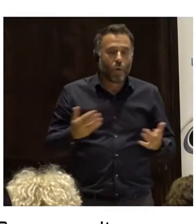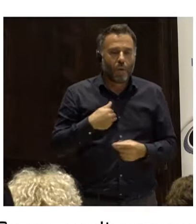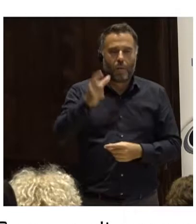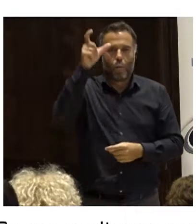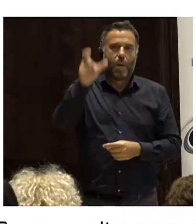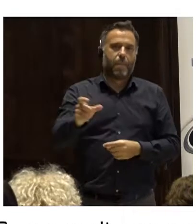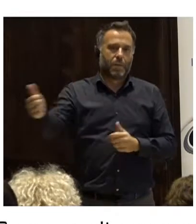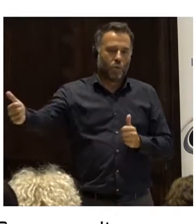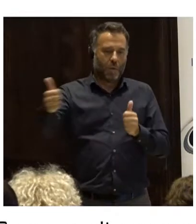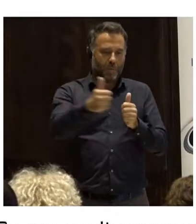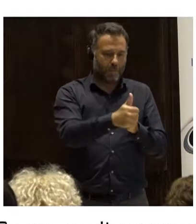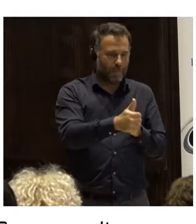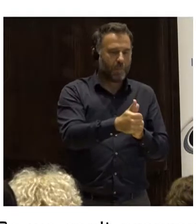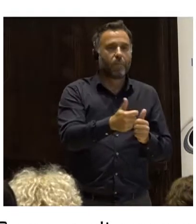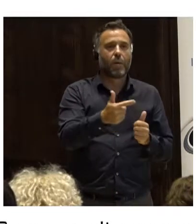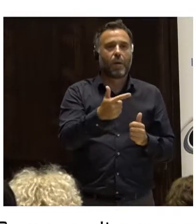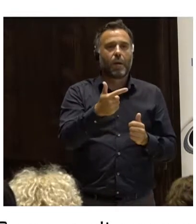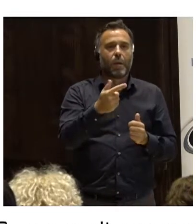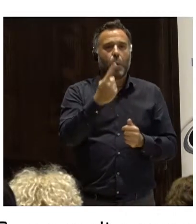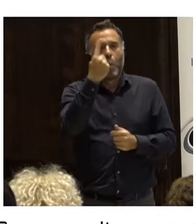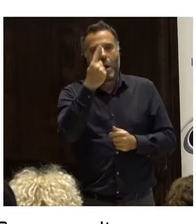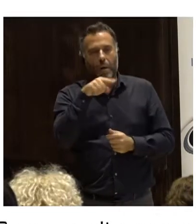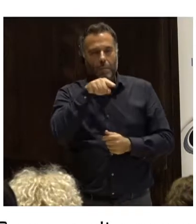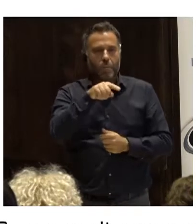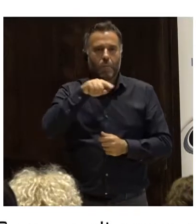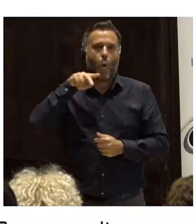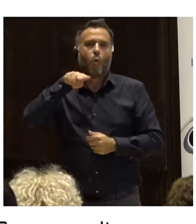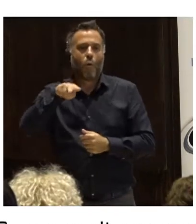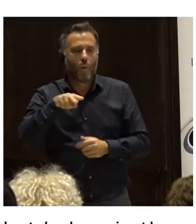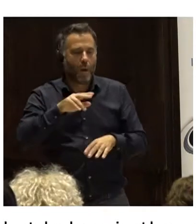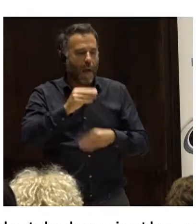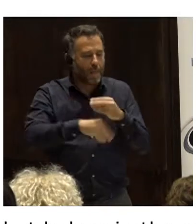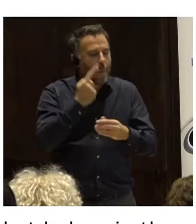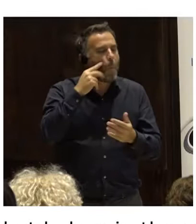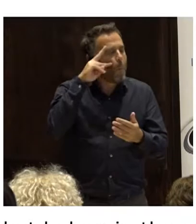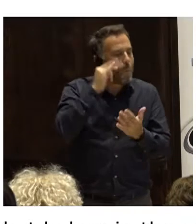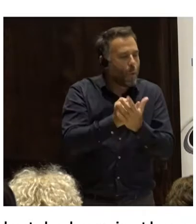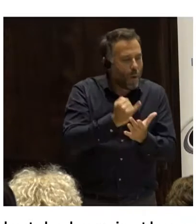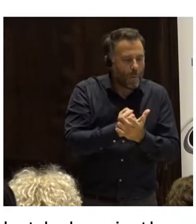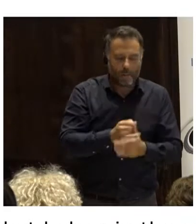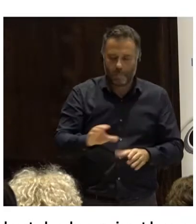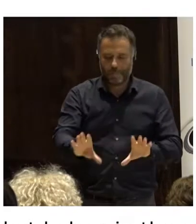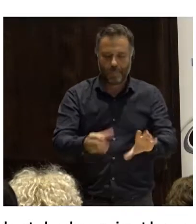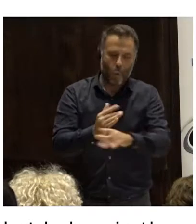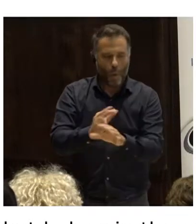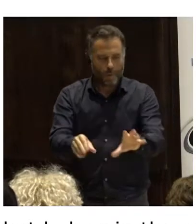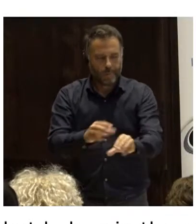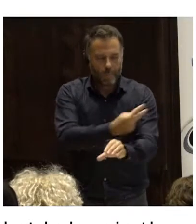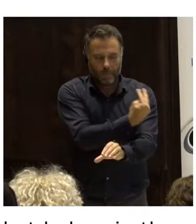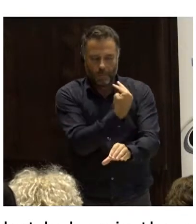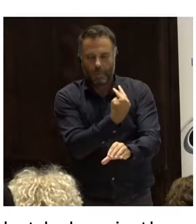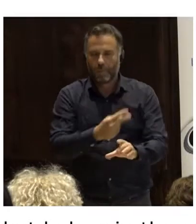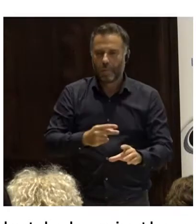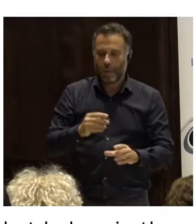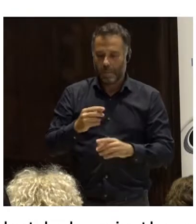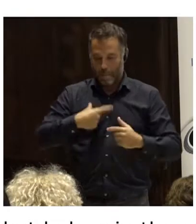do a demonstration. So the child's moving their interface and the helpers in the environment moving the robot the way it